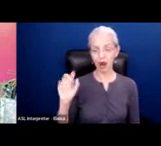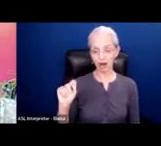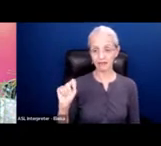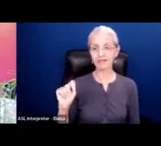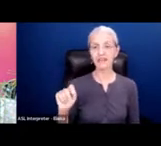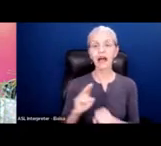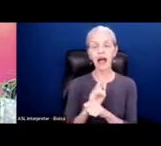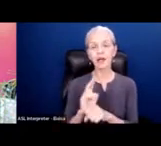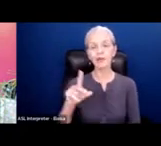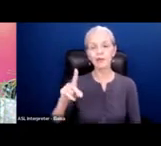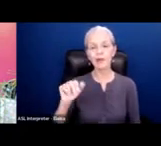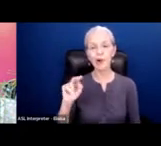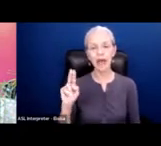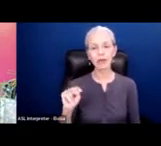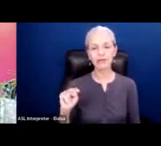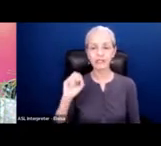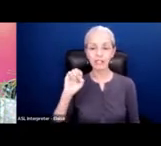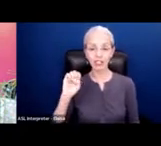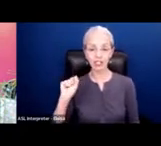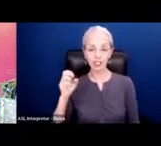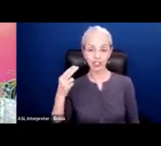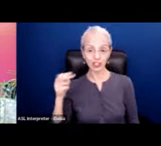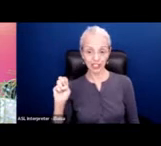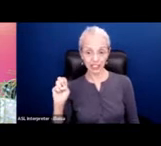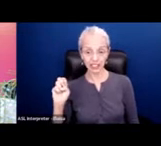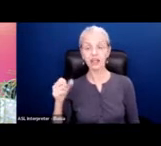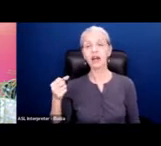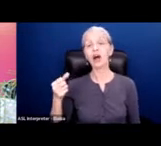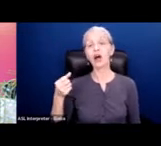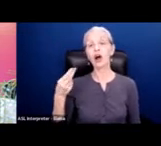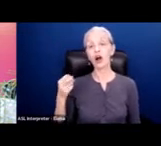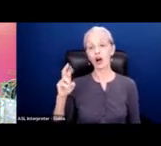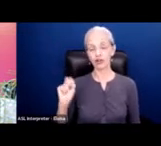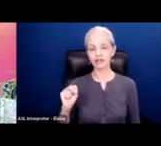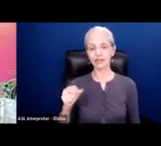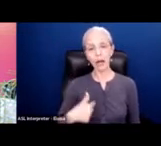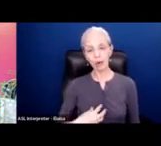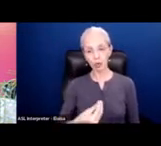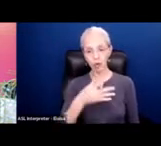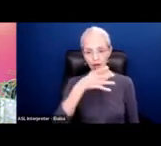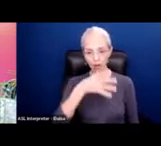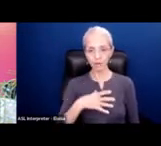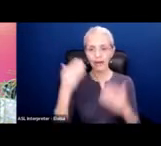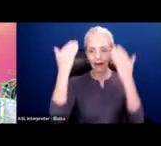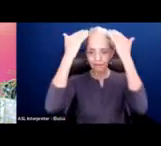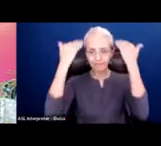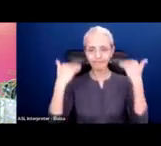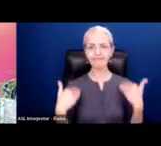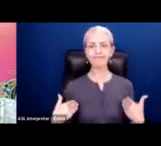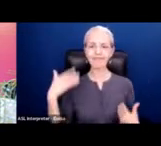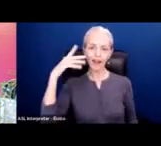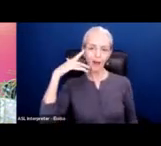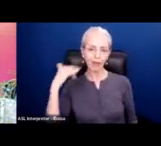she, her pronouns. I'm a white woman. I have long blonde hair and I'm in a pretty